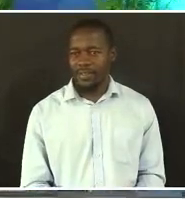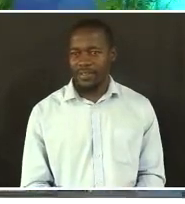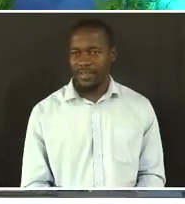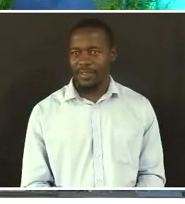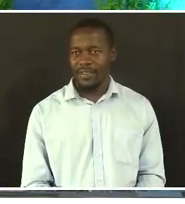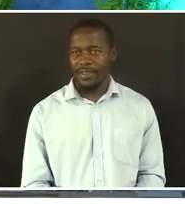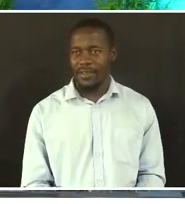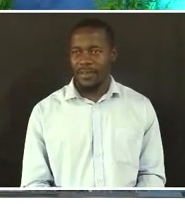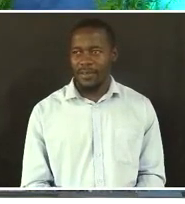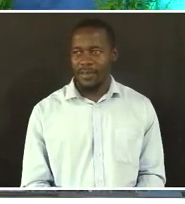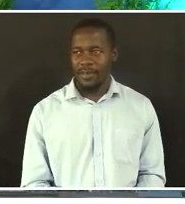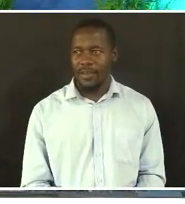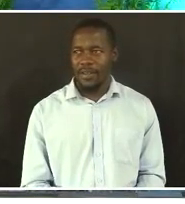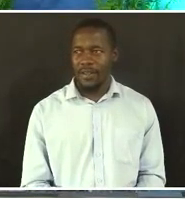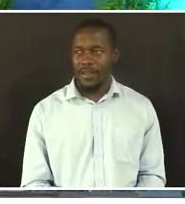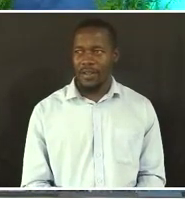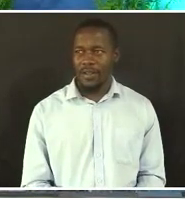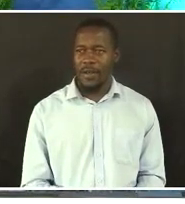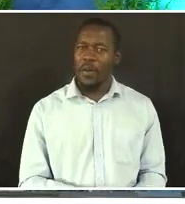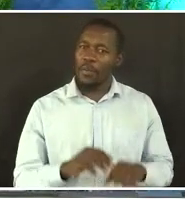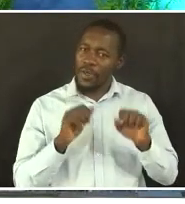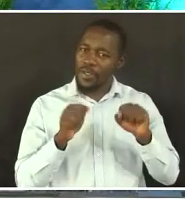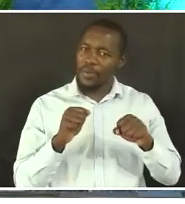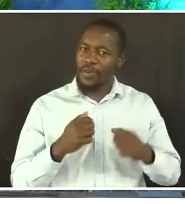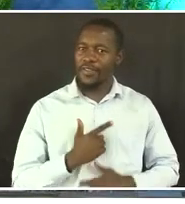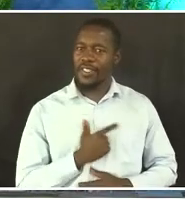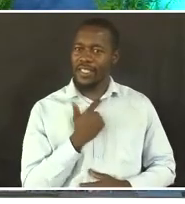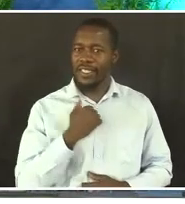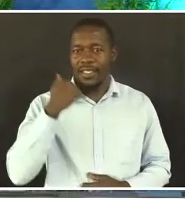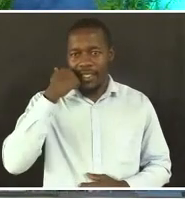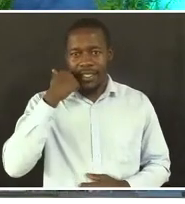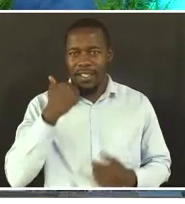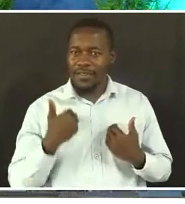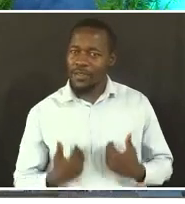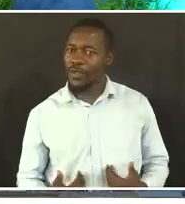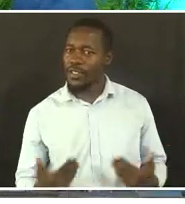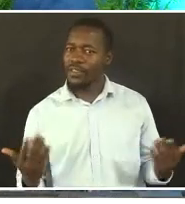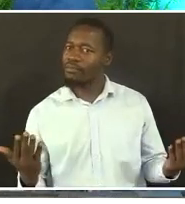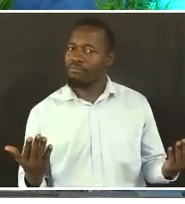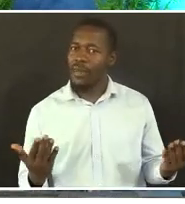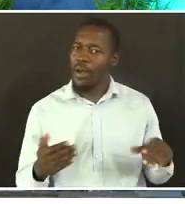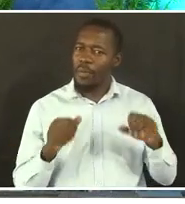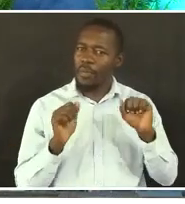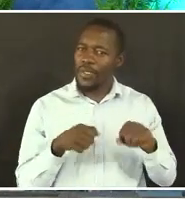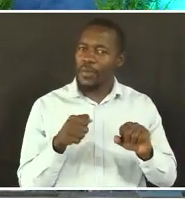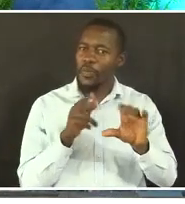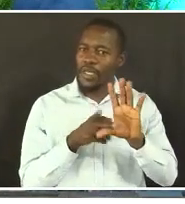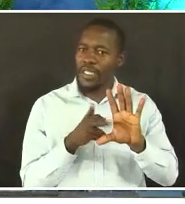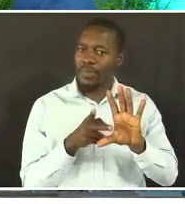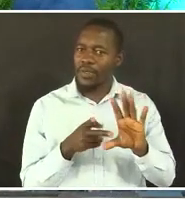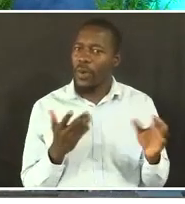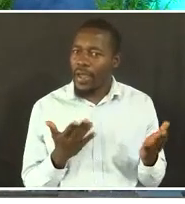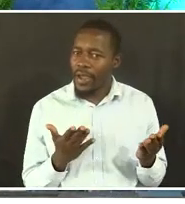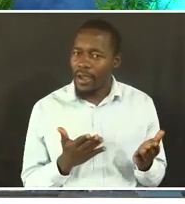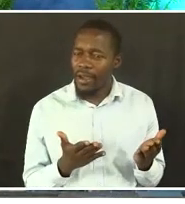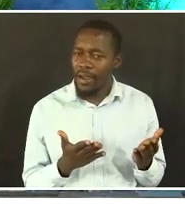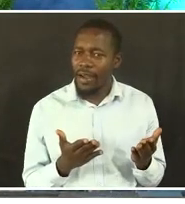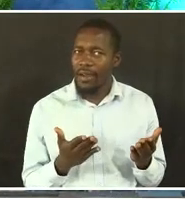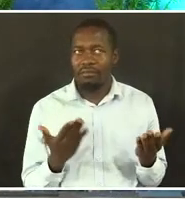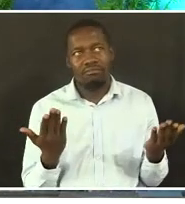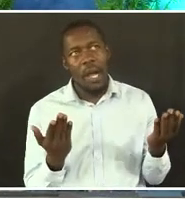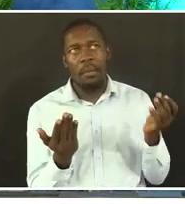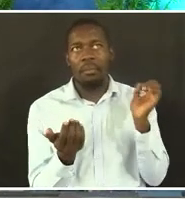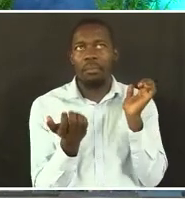You can be able to visit the sick. We can be able to participate in